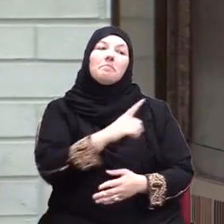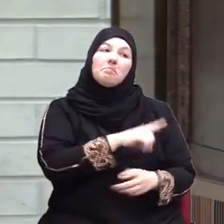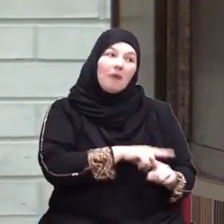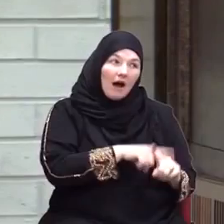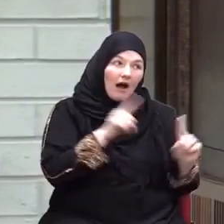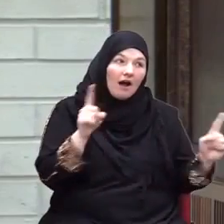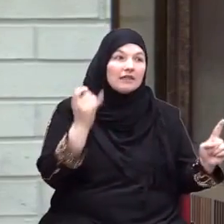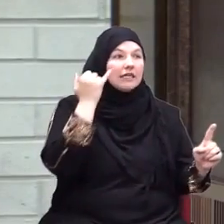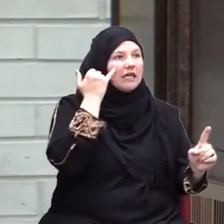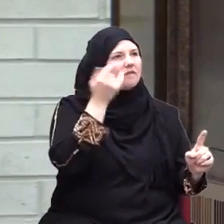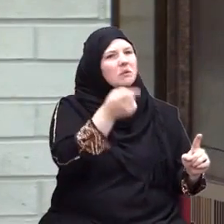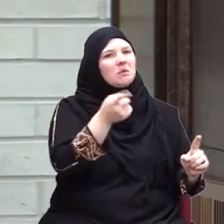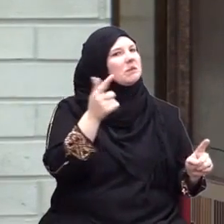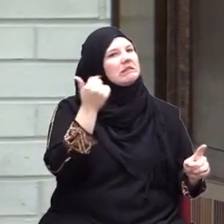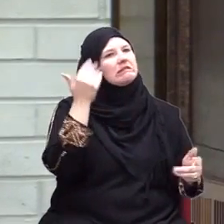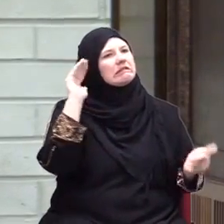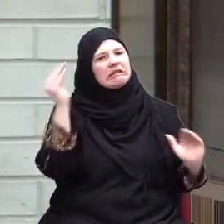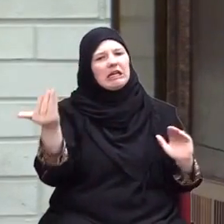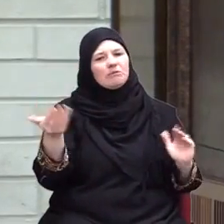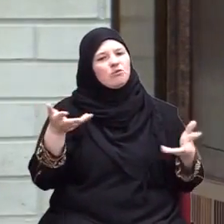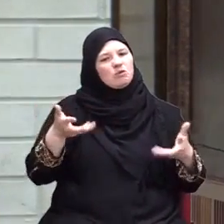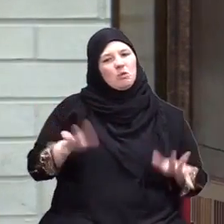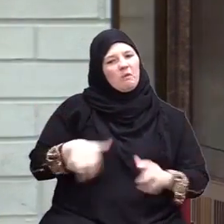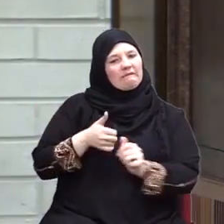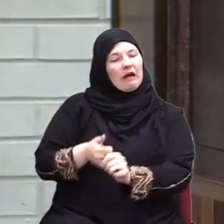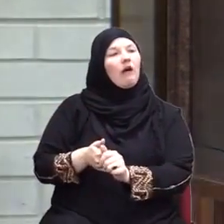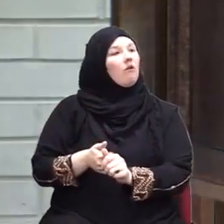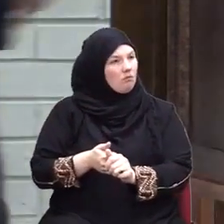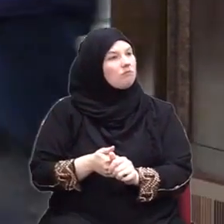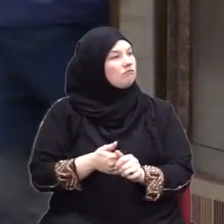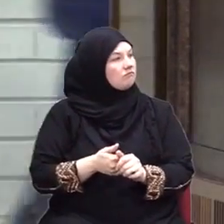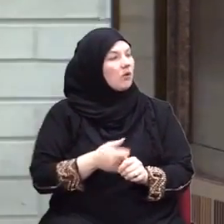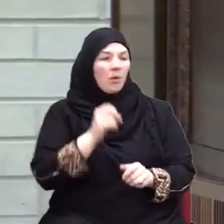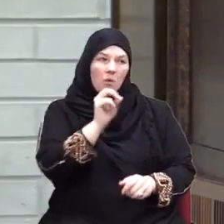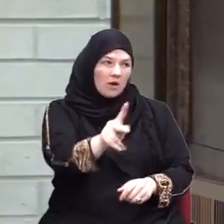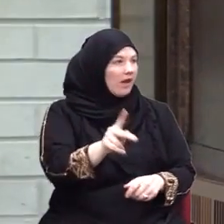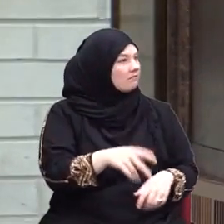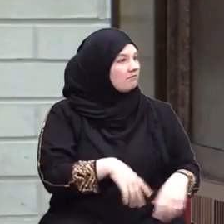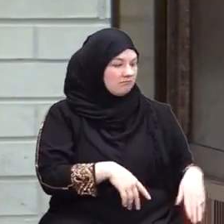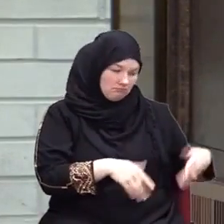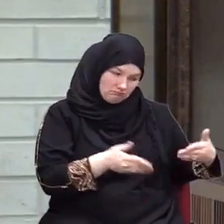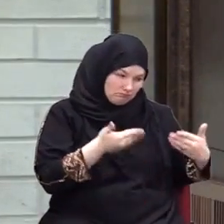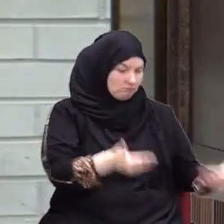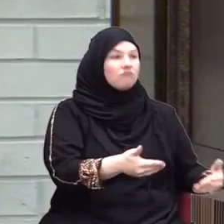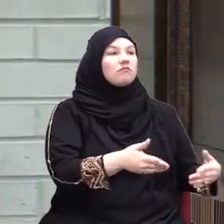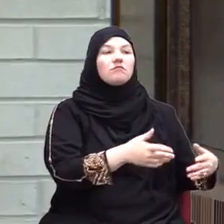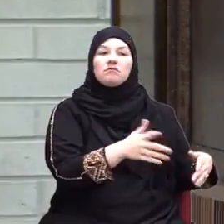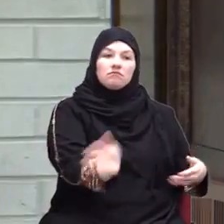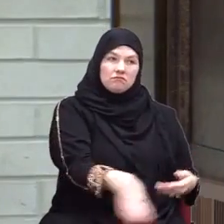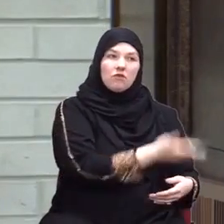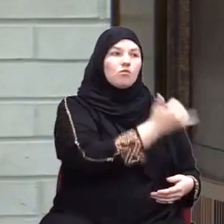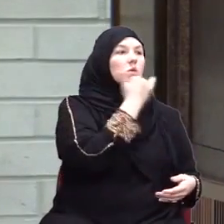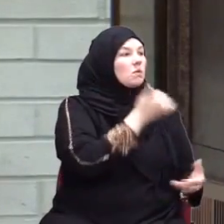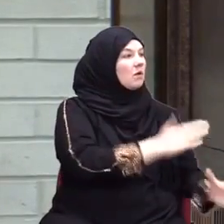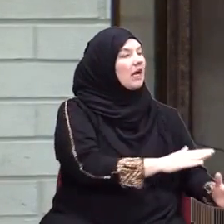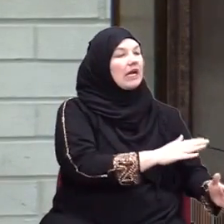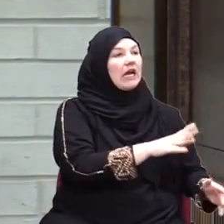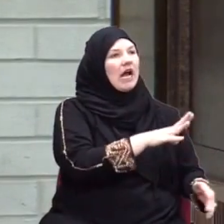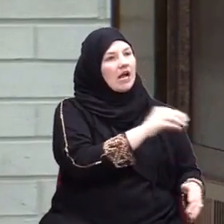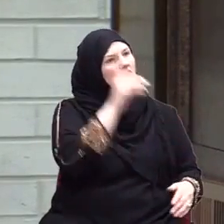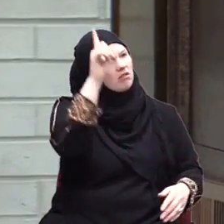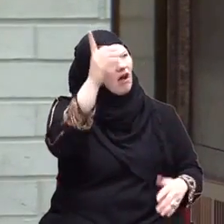shaitan to offer you the path to hellfire. And he gives you warning and he tells you, don't listen to shaitan.